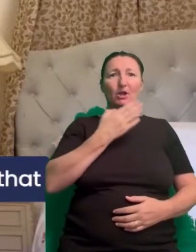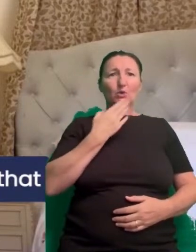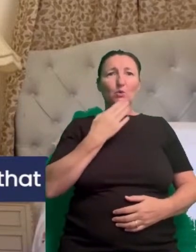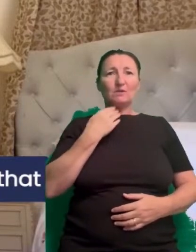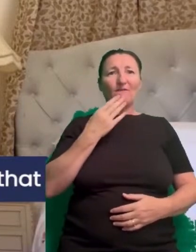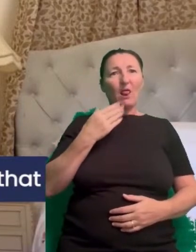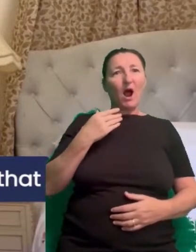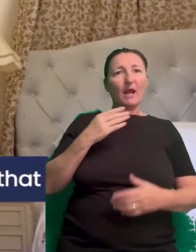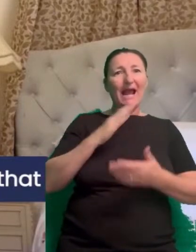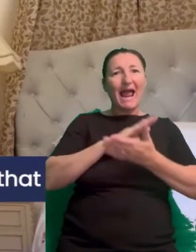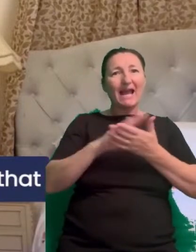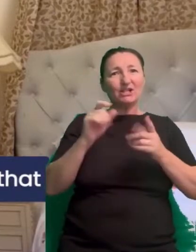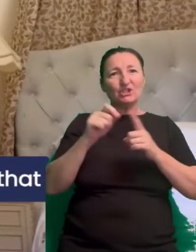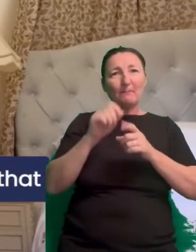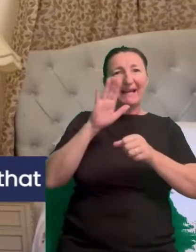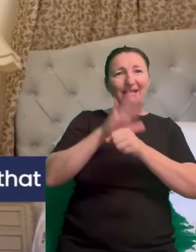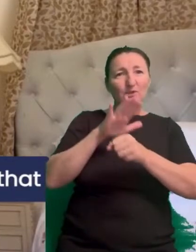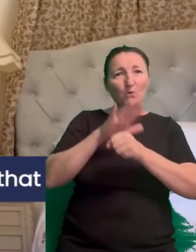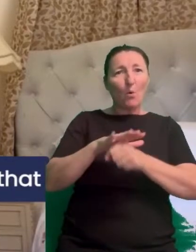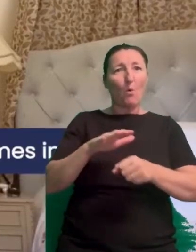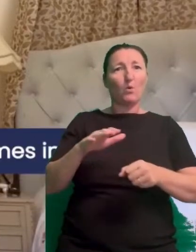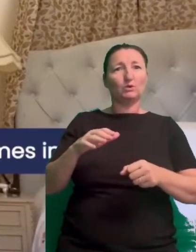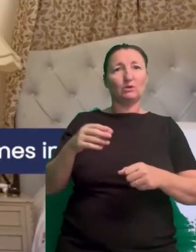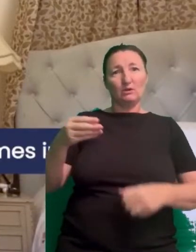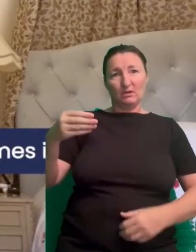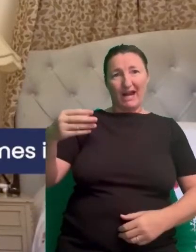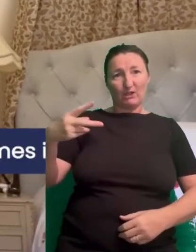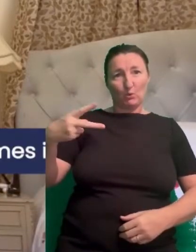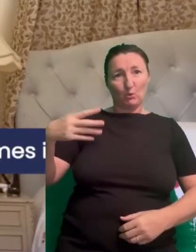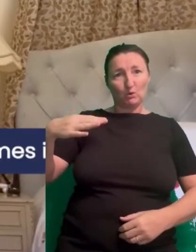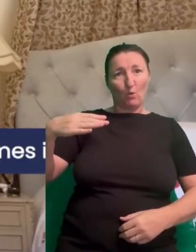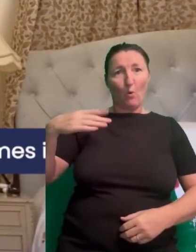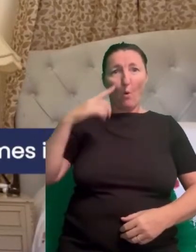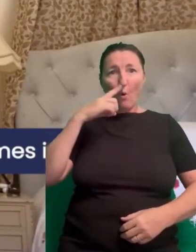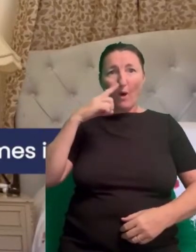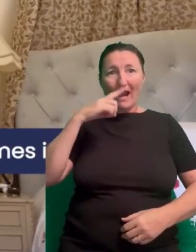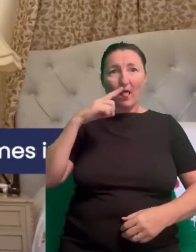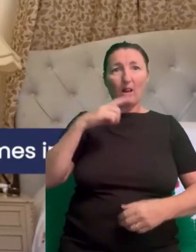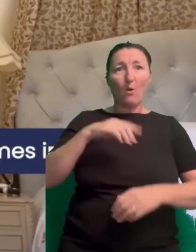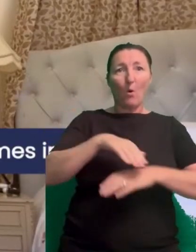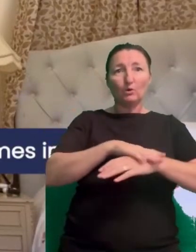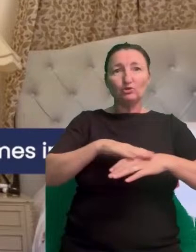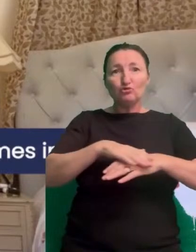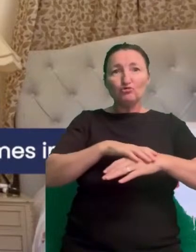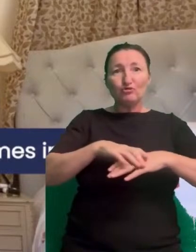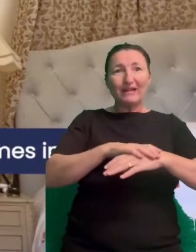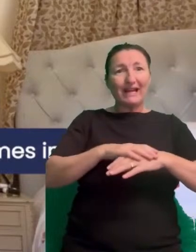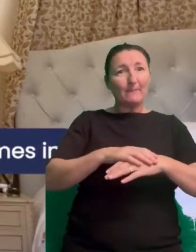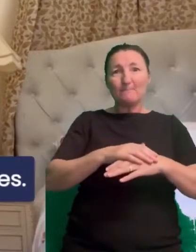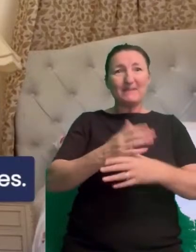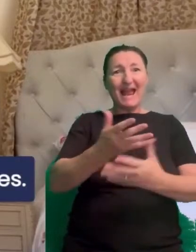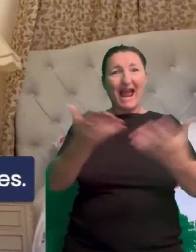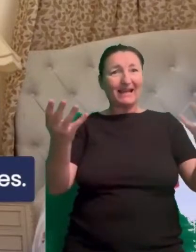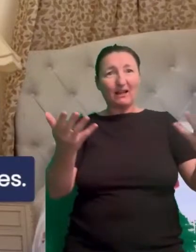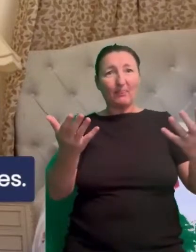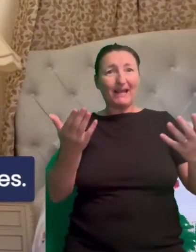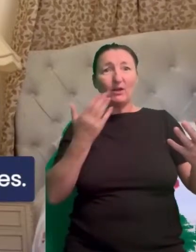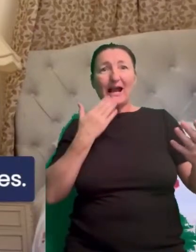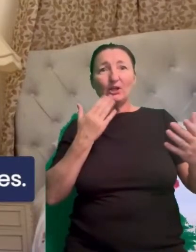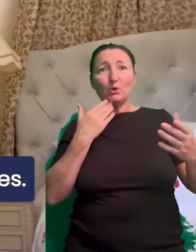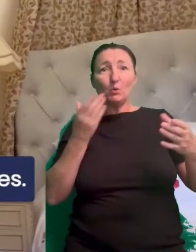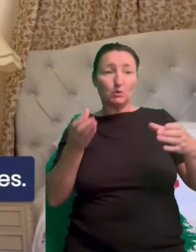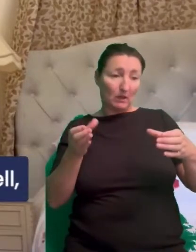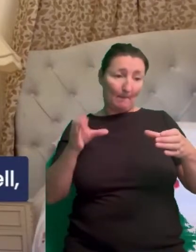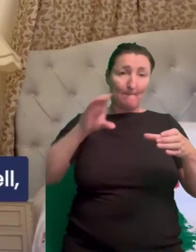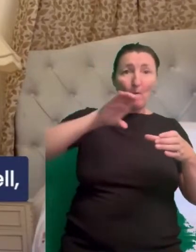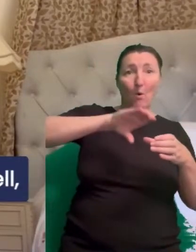things like sauces or oils, and things that might help you cook, hand creams. anything that comes in tubes because they're very difficult